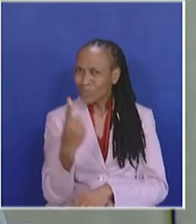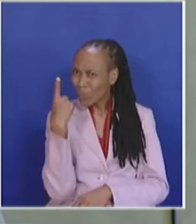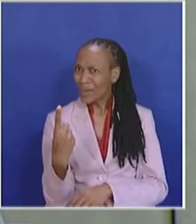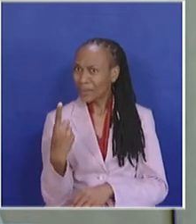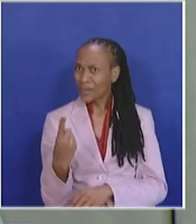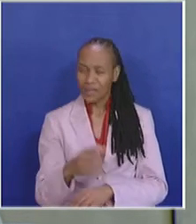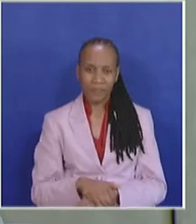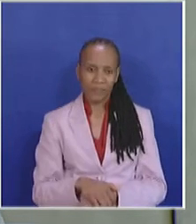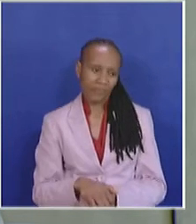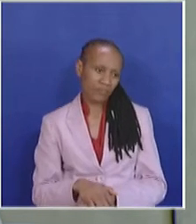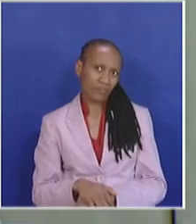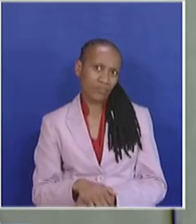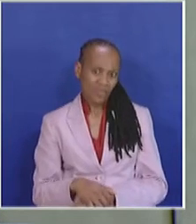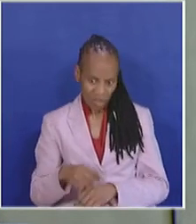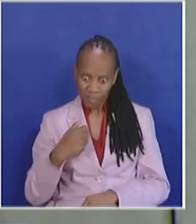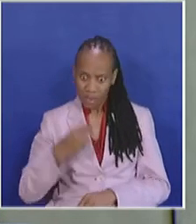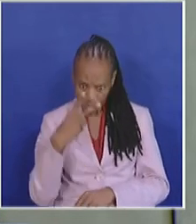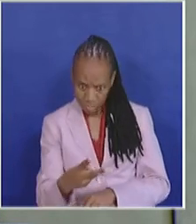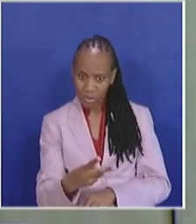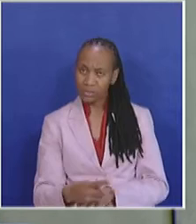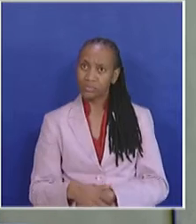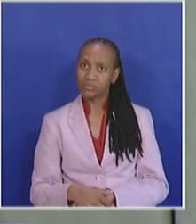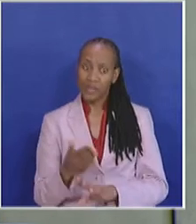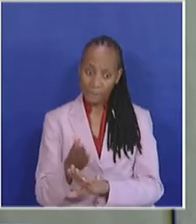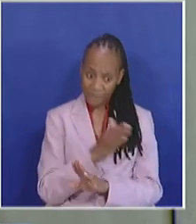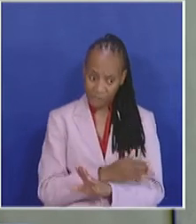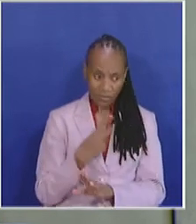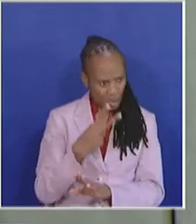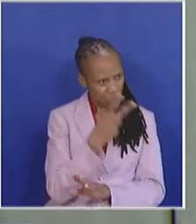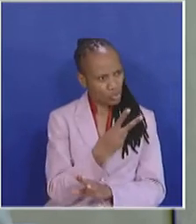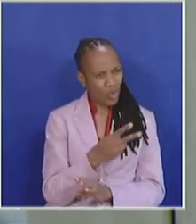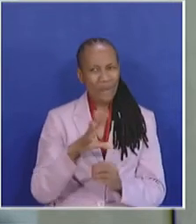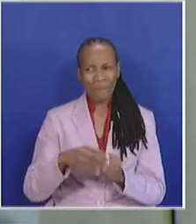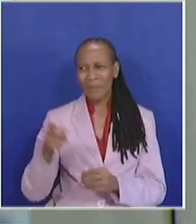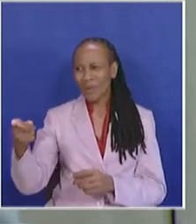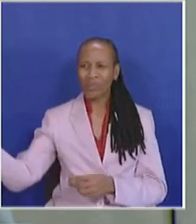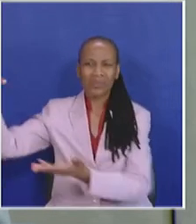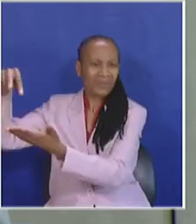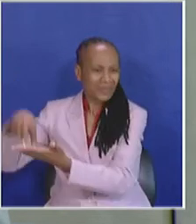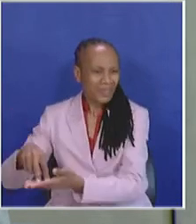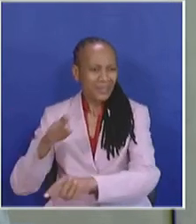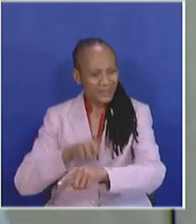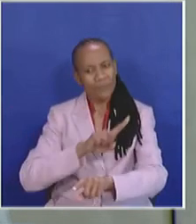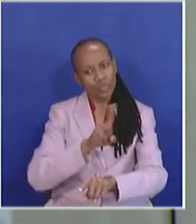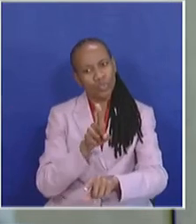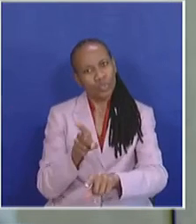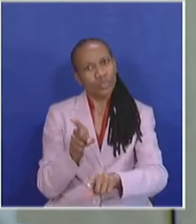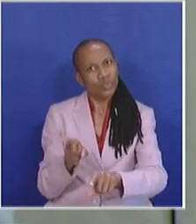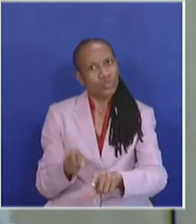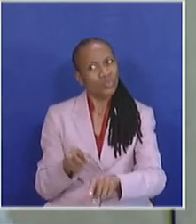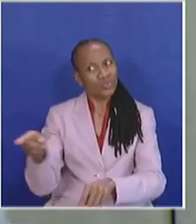Tijongile. Hayi before that uthethile uJulius labe lihamba ixesha. Belihamba ngeli xesha bethethe.